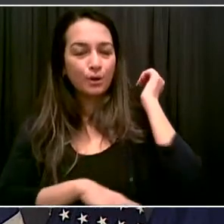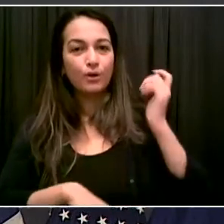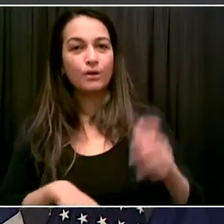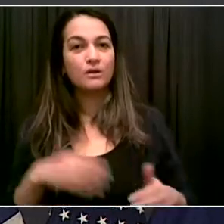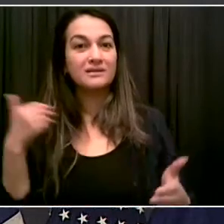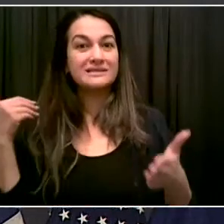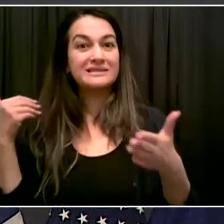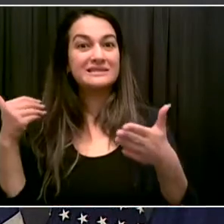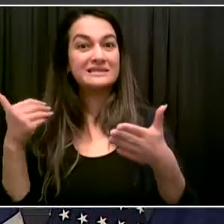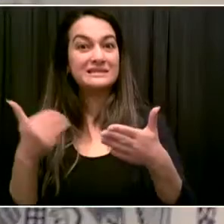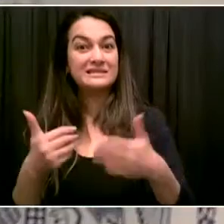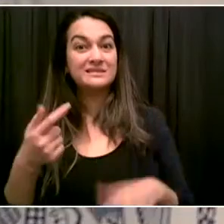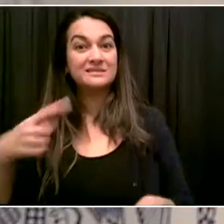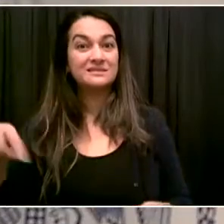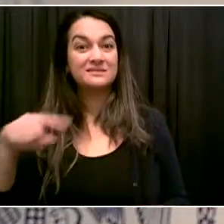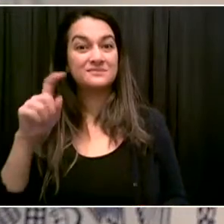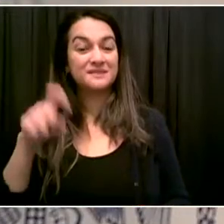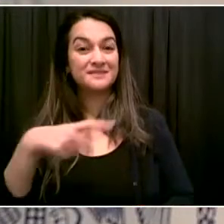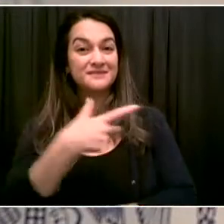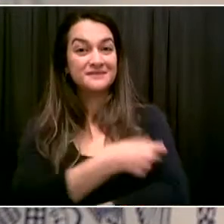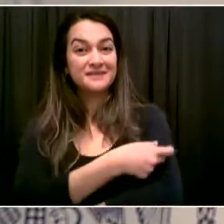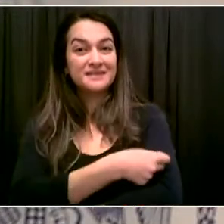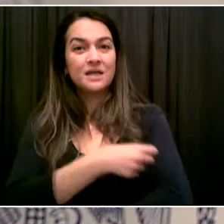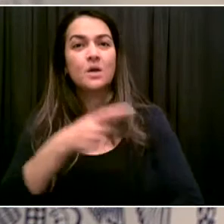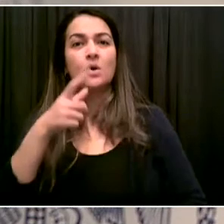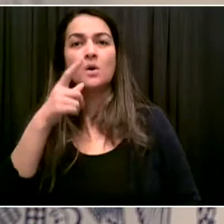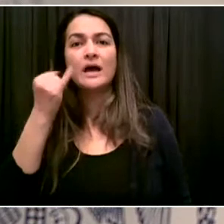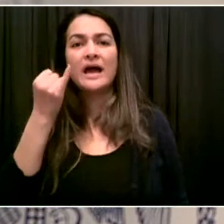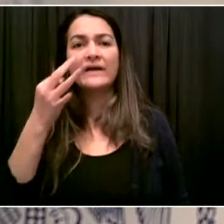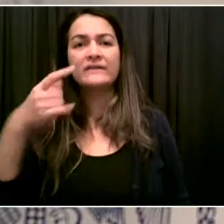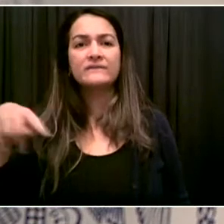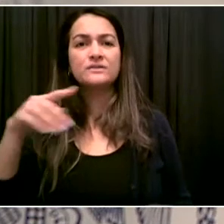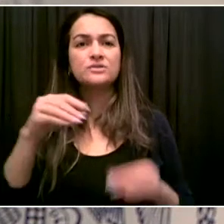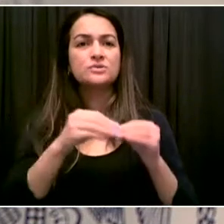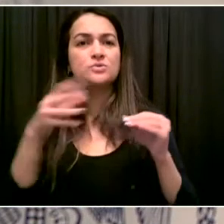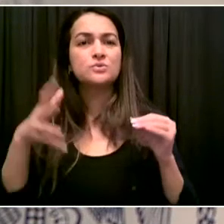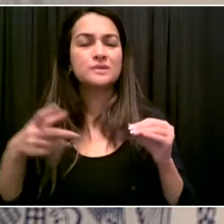vaccinated? No, the plan is have all our kids back.